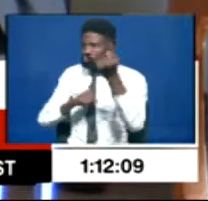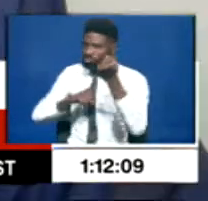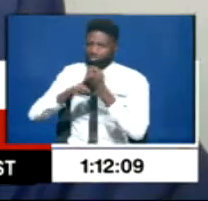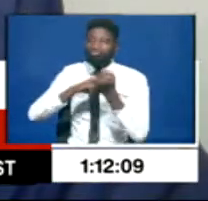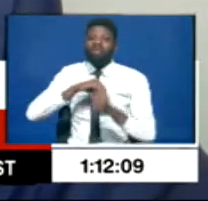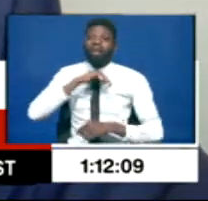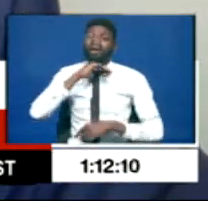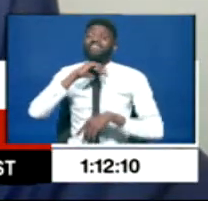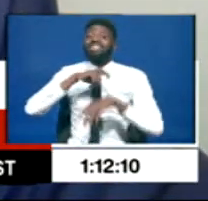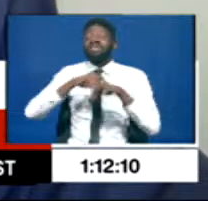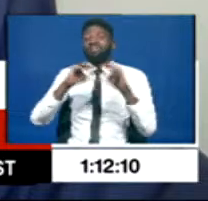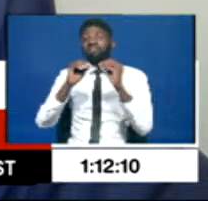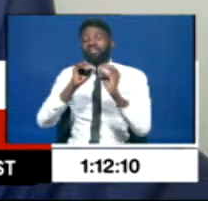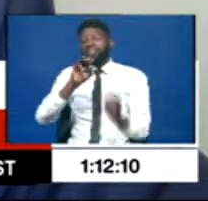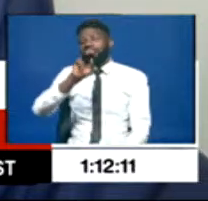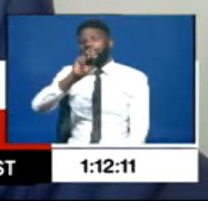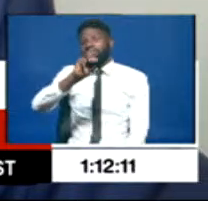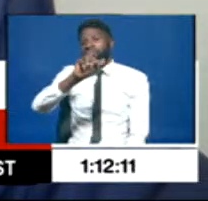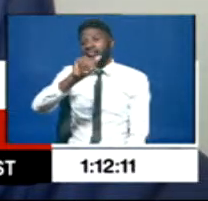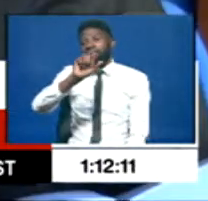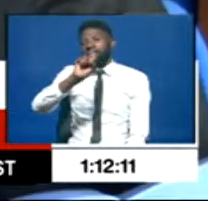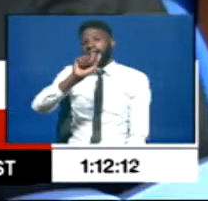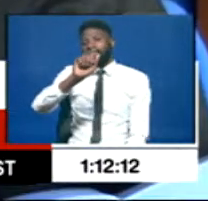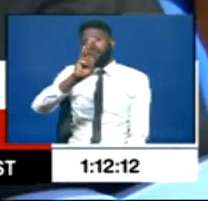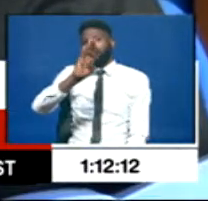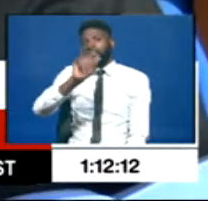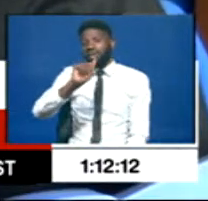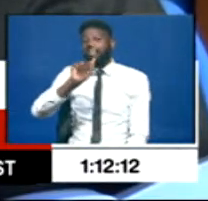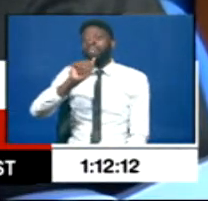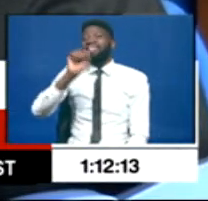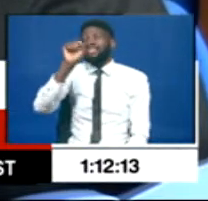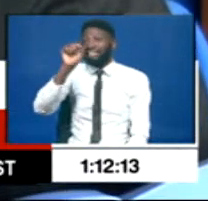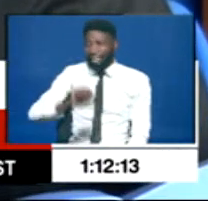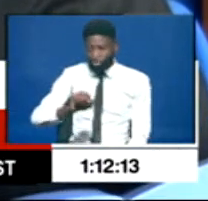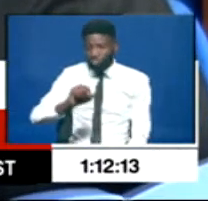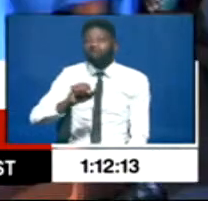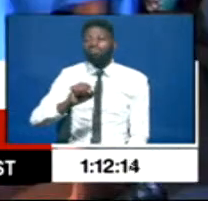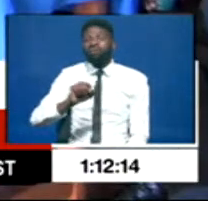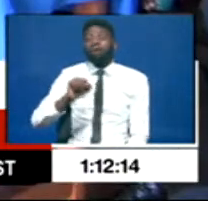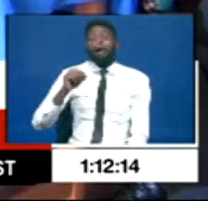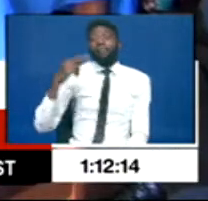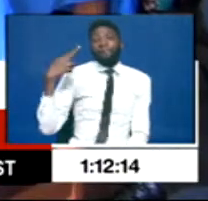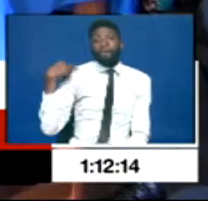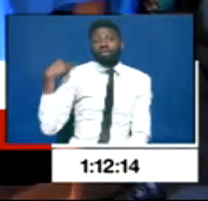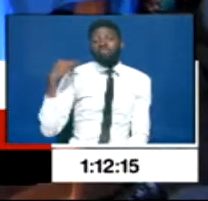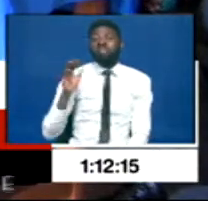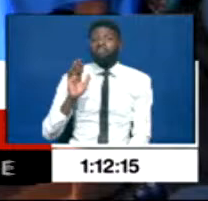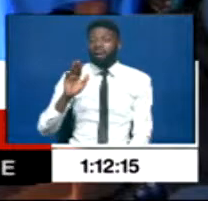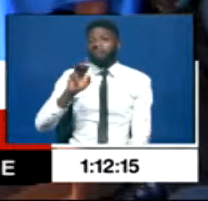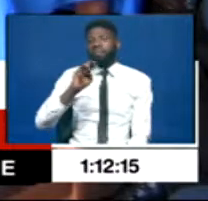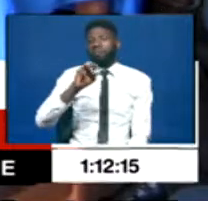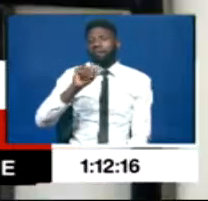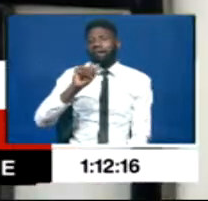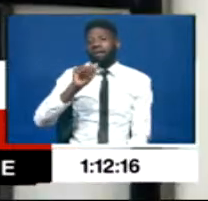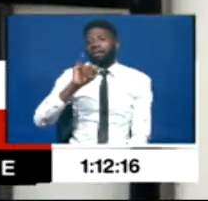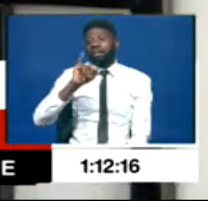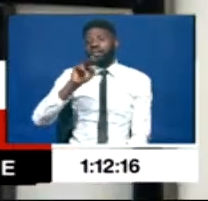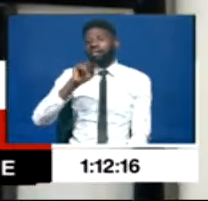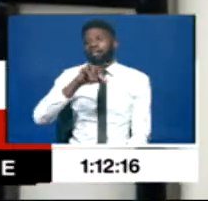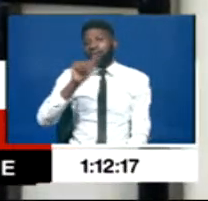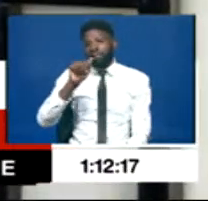Masaba South, the council's patron, Stephen Mainga, invited the president to show them the path to follow in the August